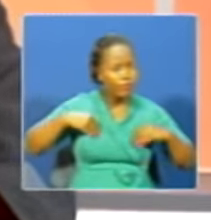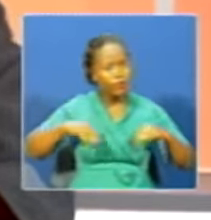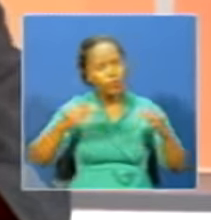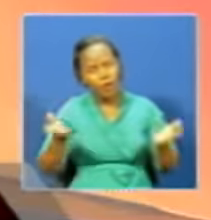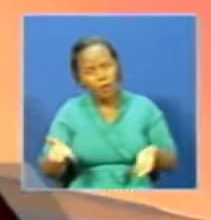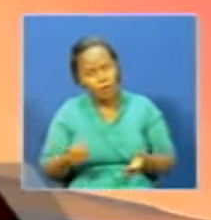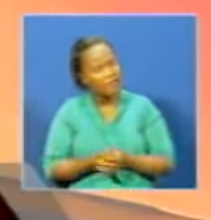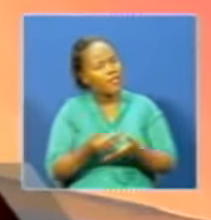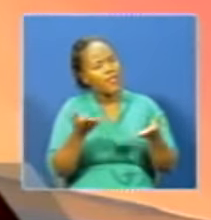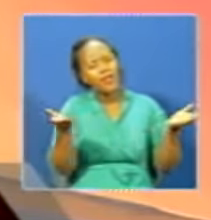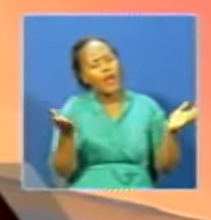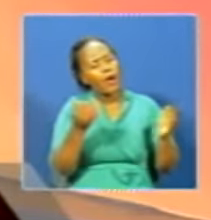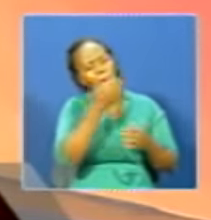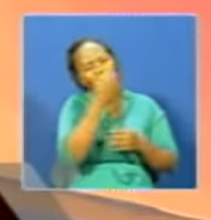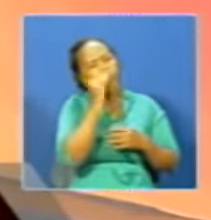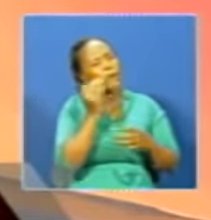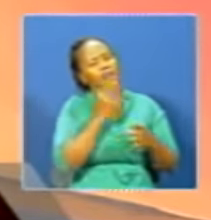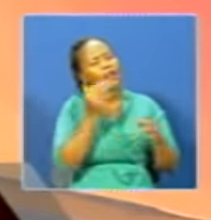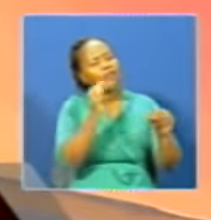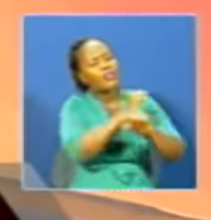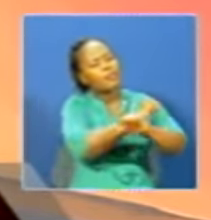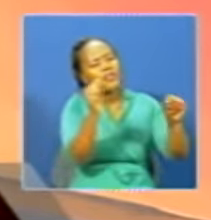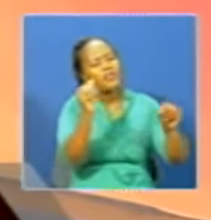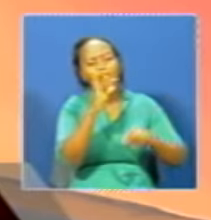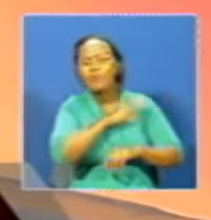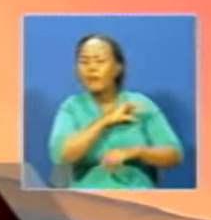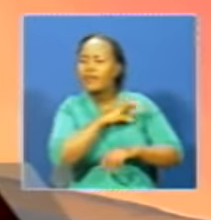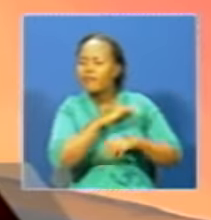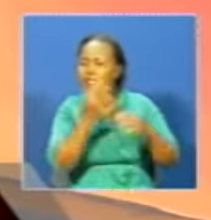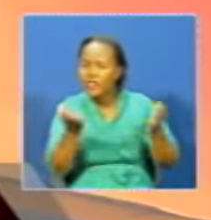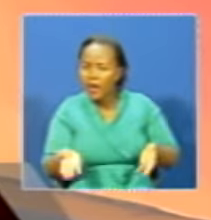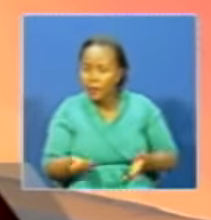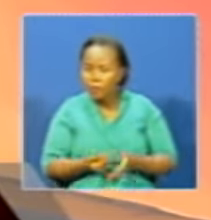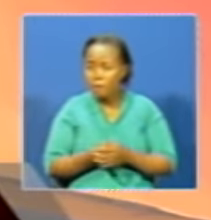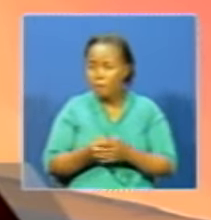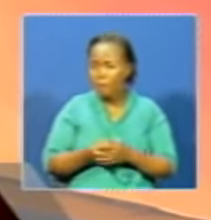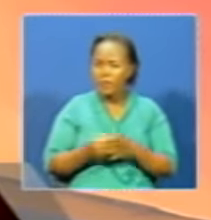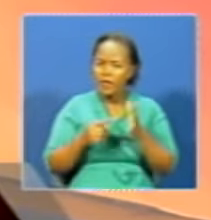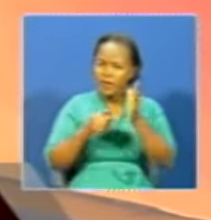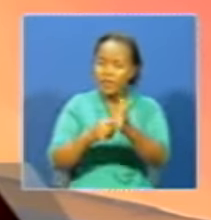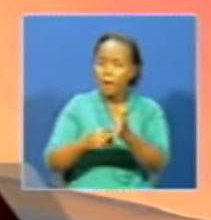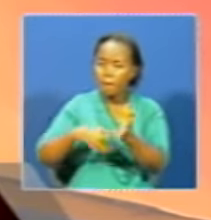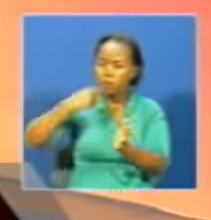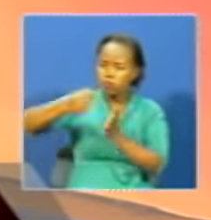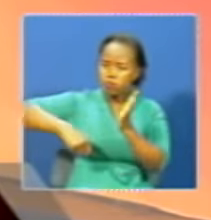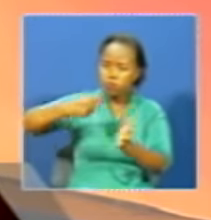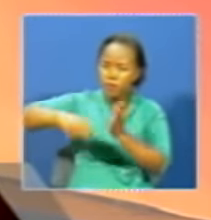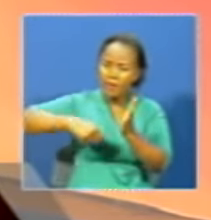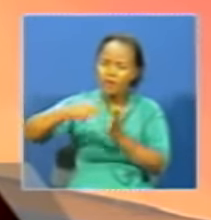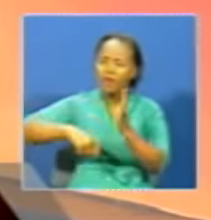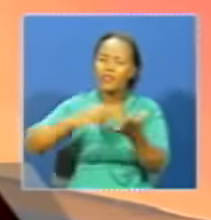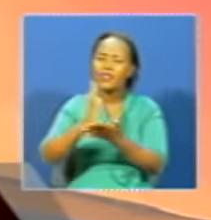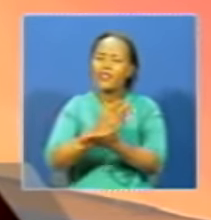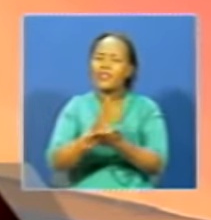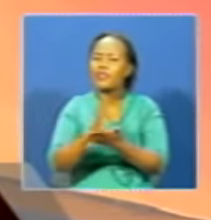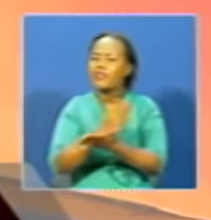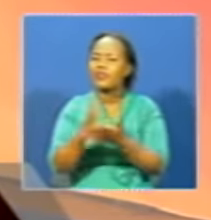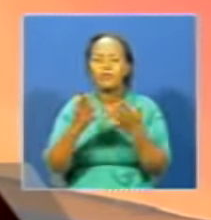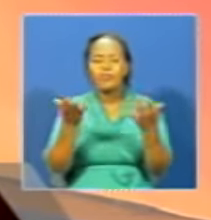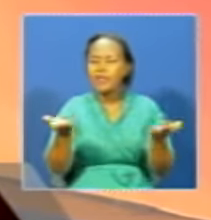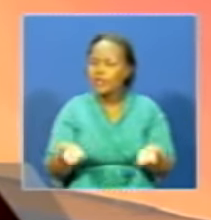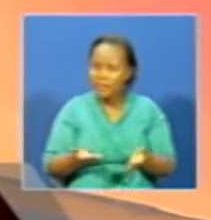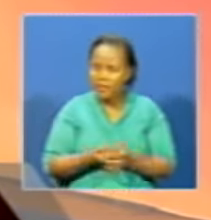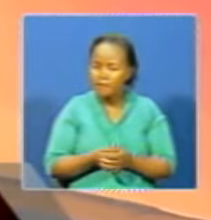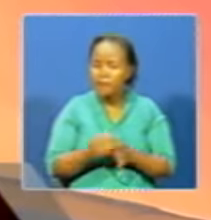you've mentioned a youth empowerment issue. Mm-hmm. Look at the manufacturing sector. I mean, how can